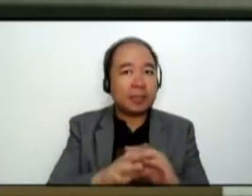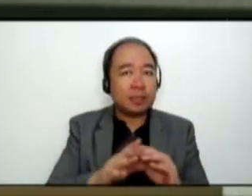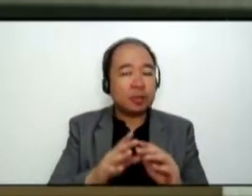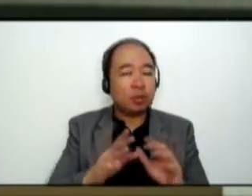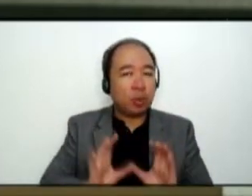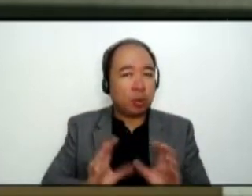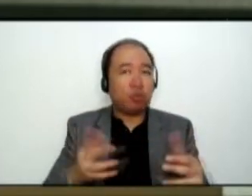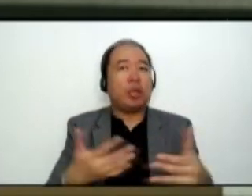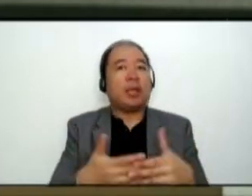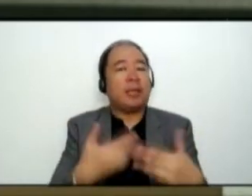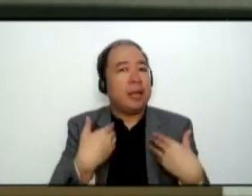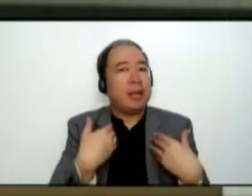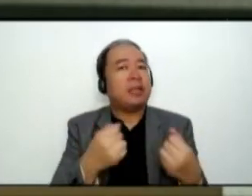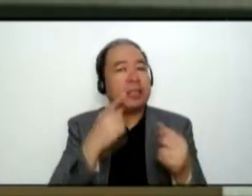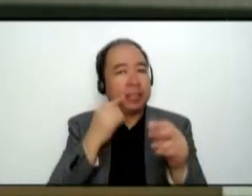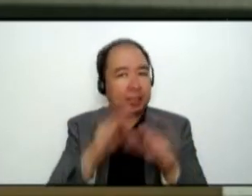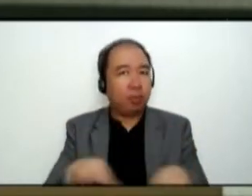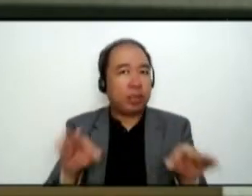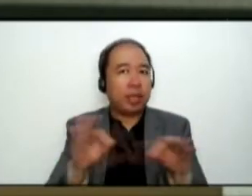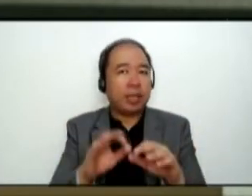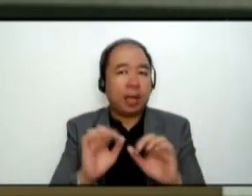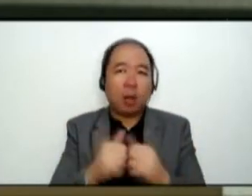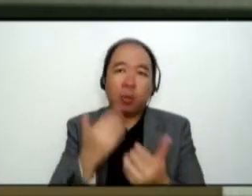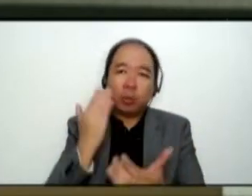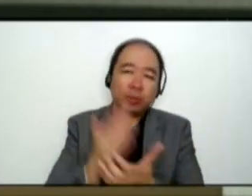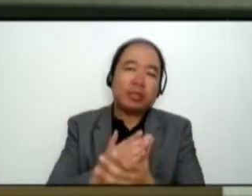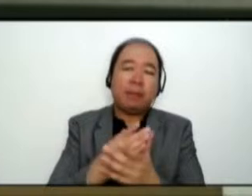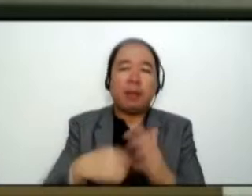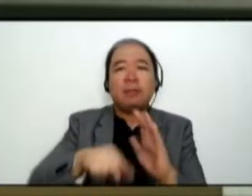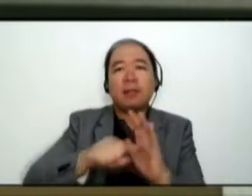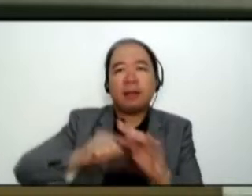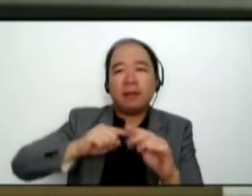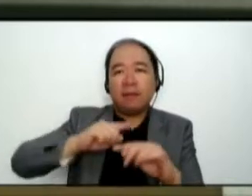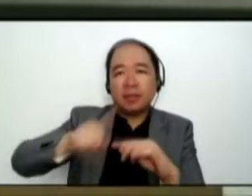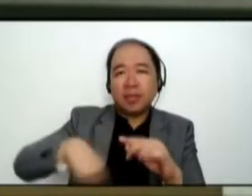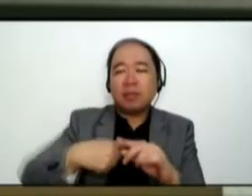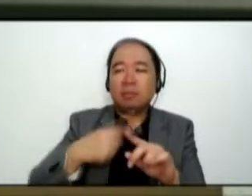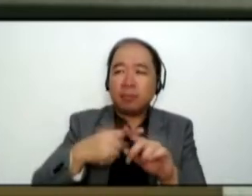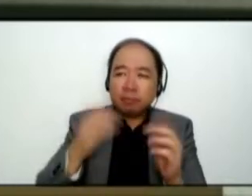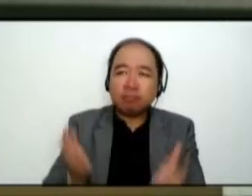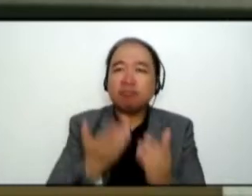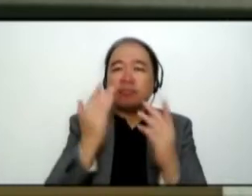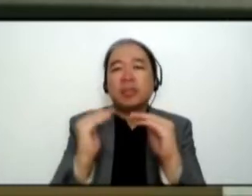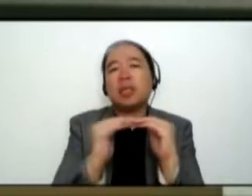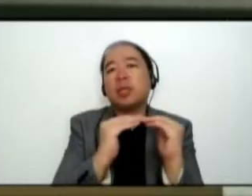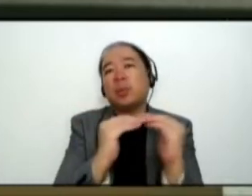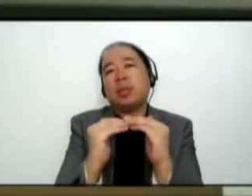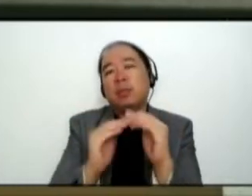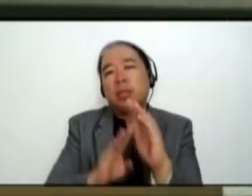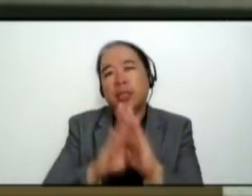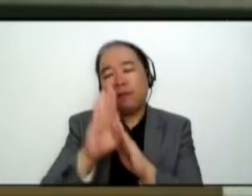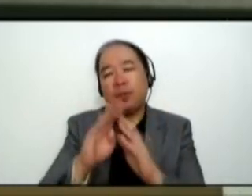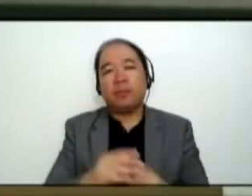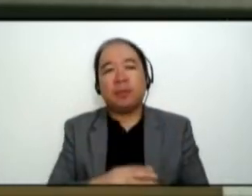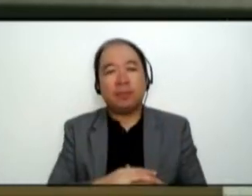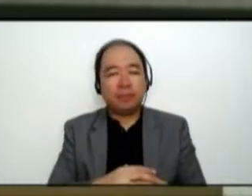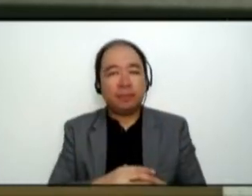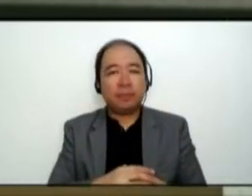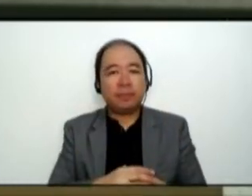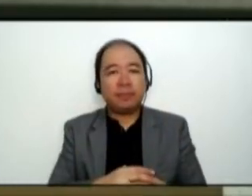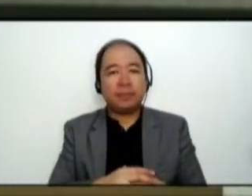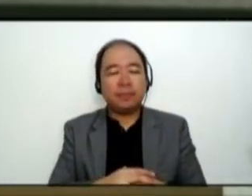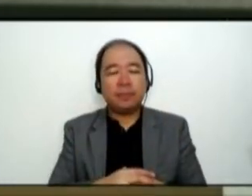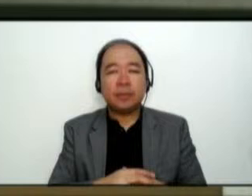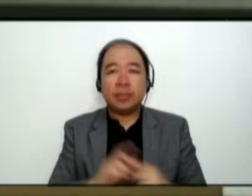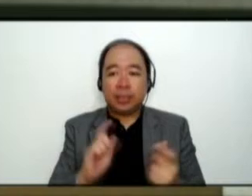in breaking these cycles and promoting equitable development. In conclusion, the demographic shifts